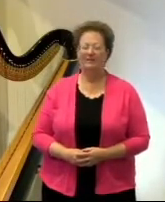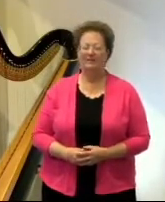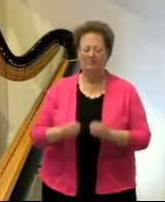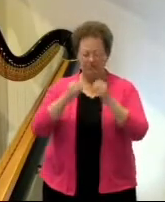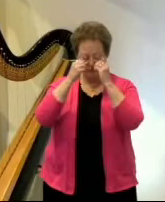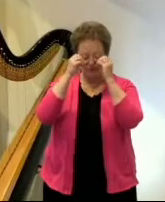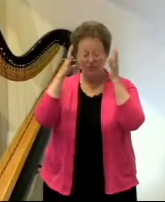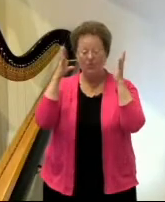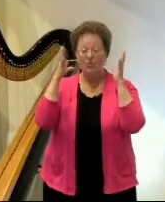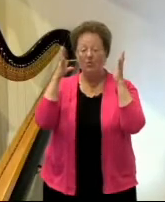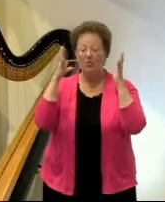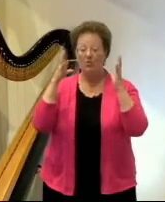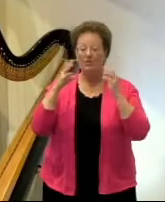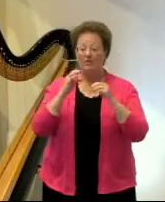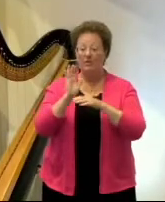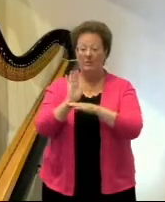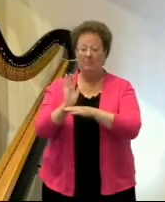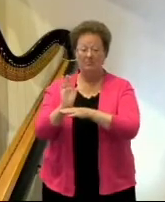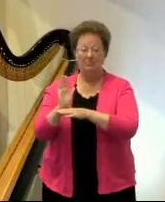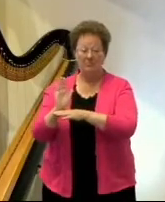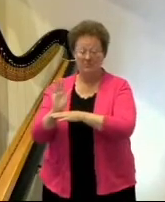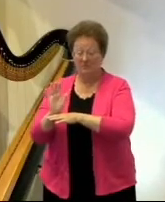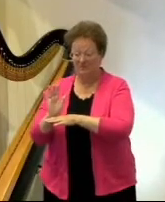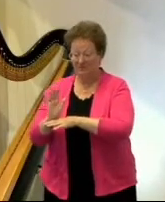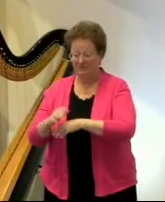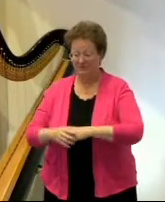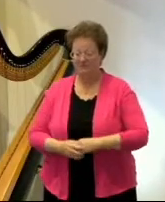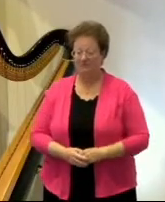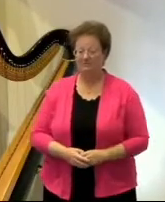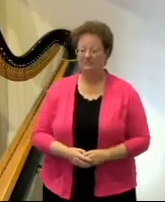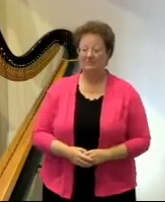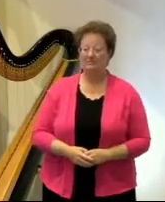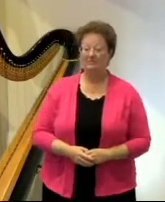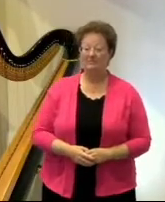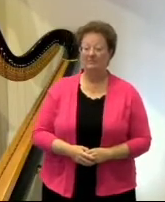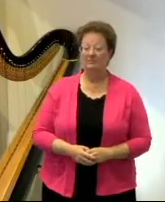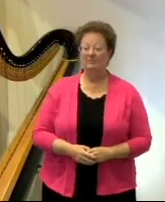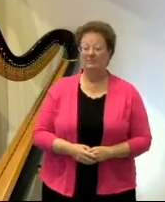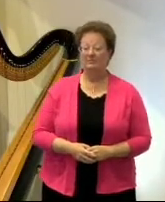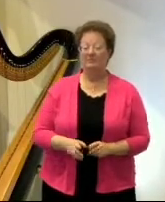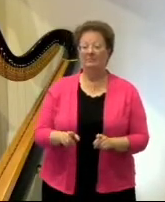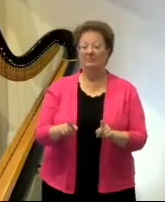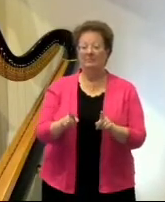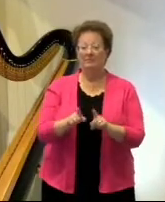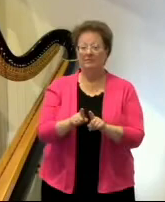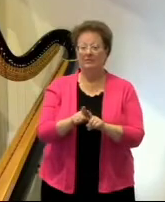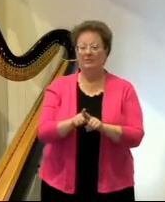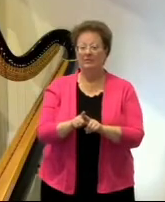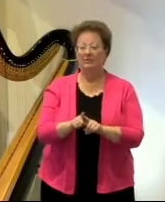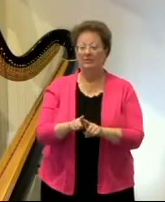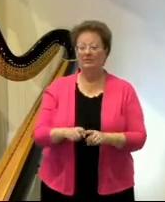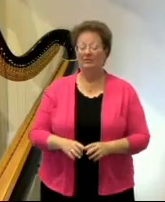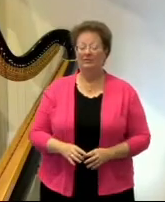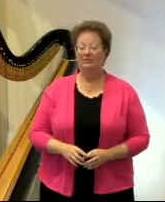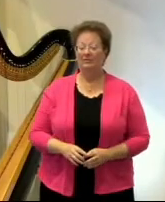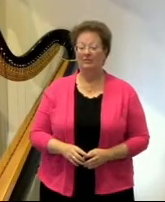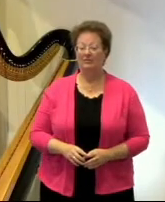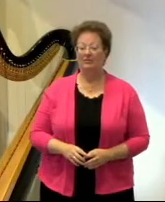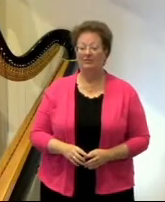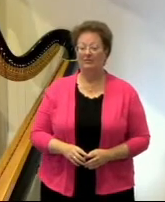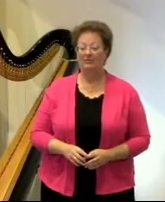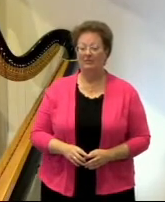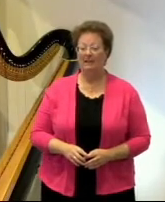the suggestion in Bill and Ted's Excellent Adventure is the revolutionary and mind-boggling suggestion